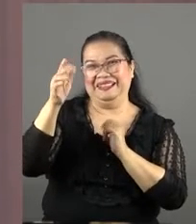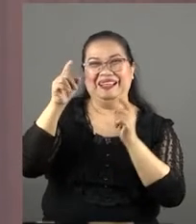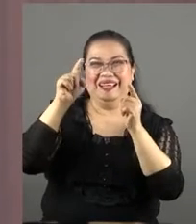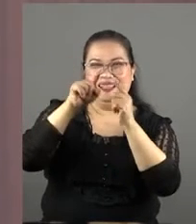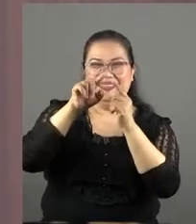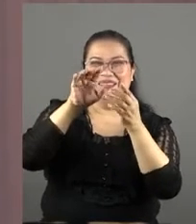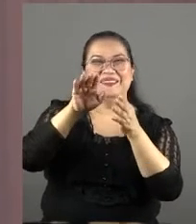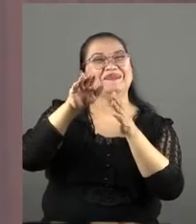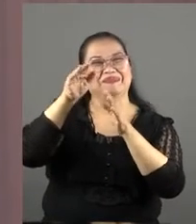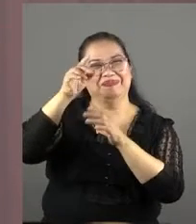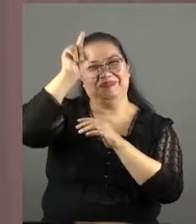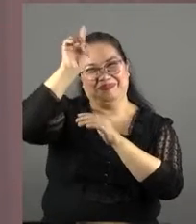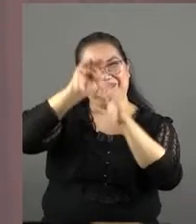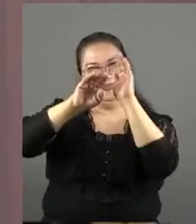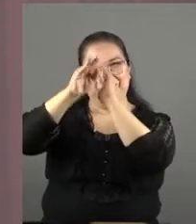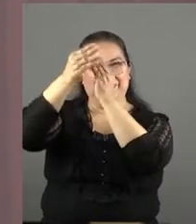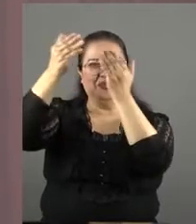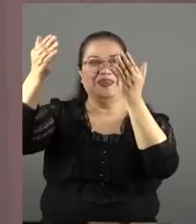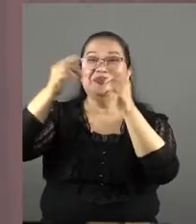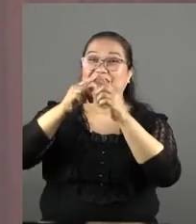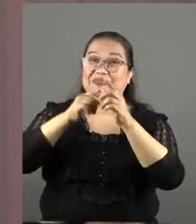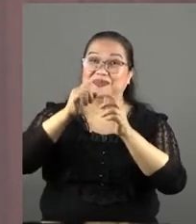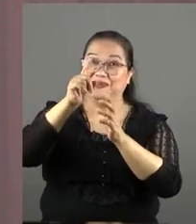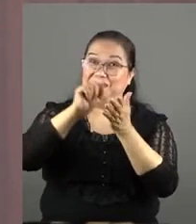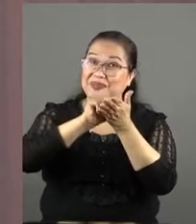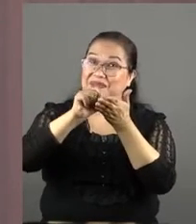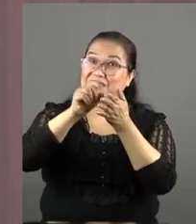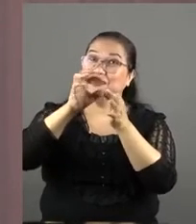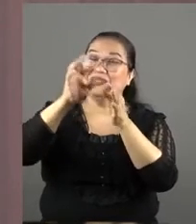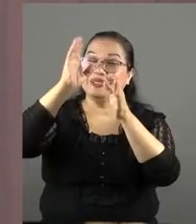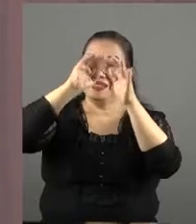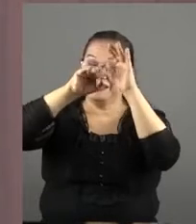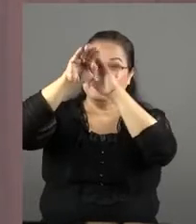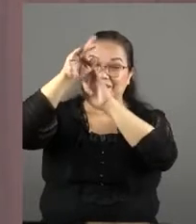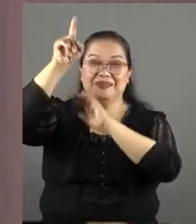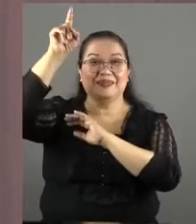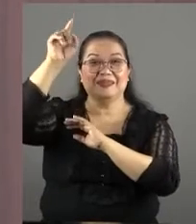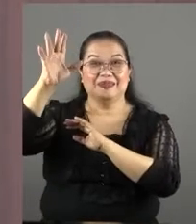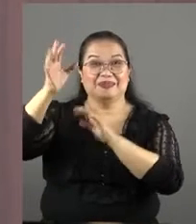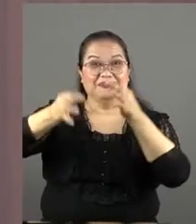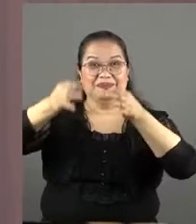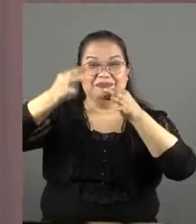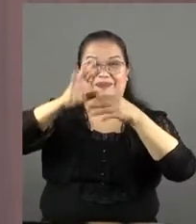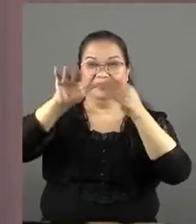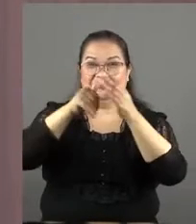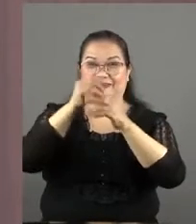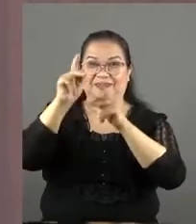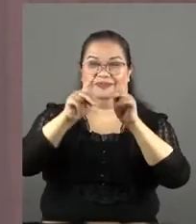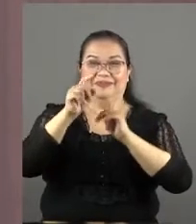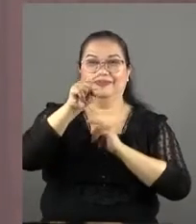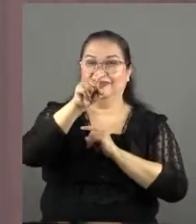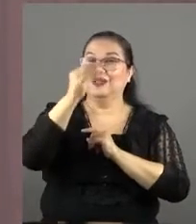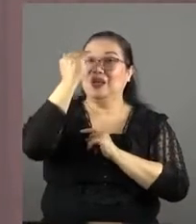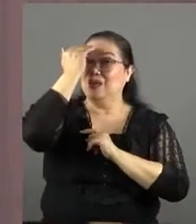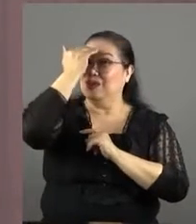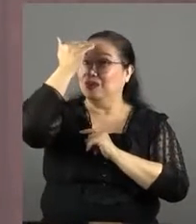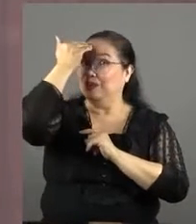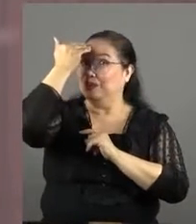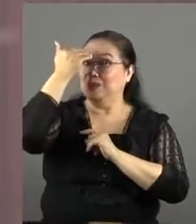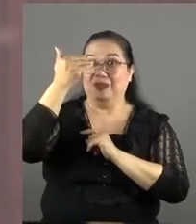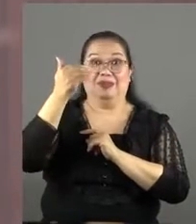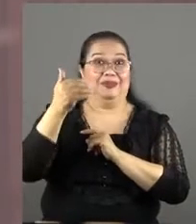there. But rejoice that it is written in heaven. Number four, God the judge of all people. You know, we do not